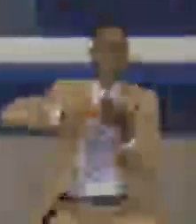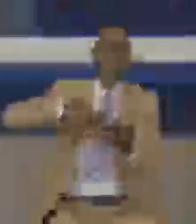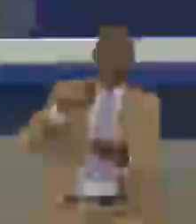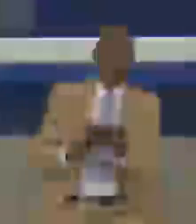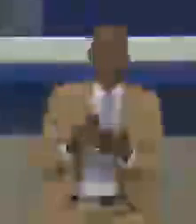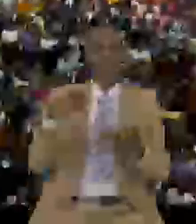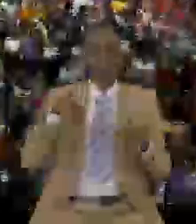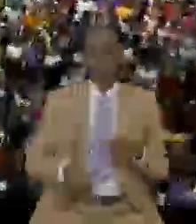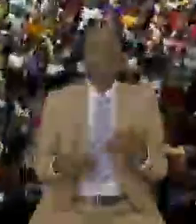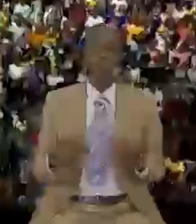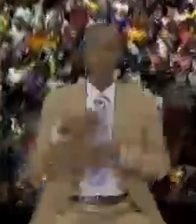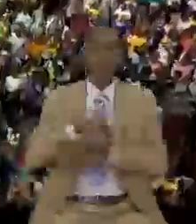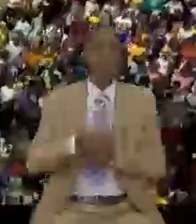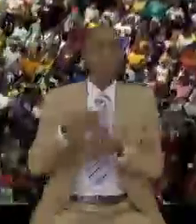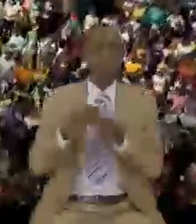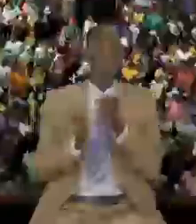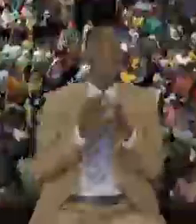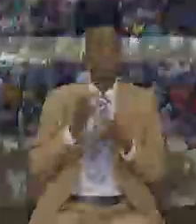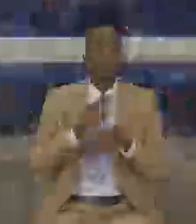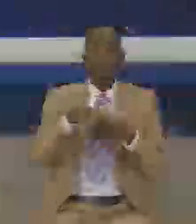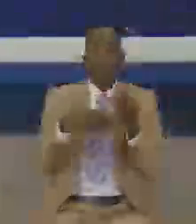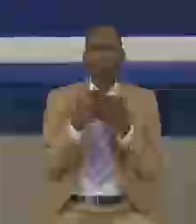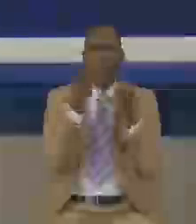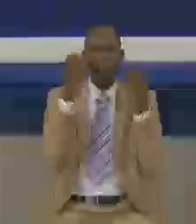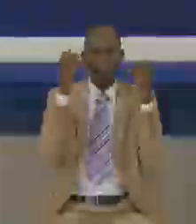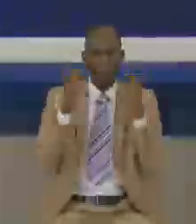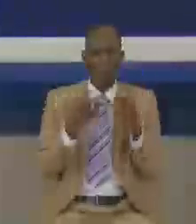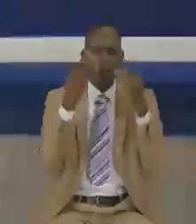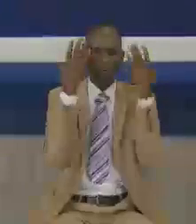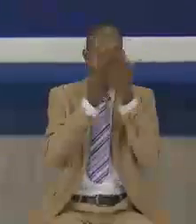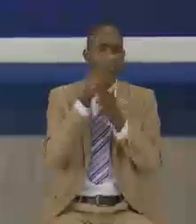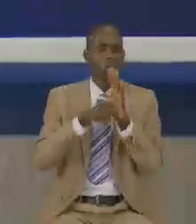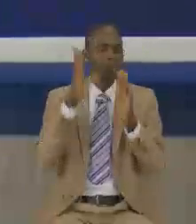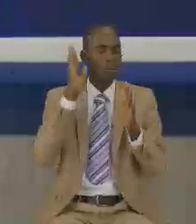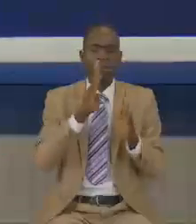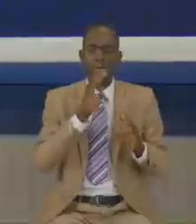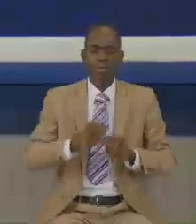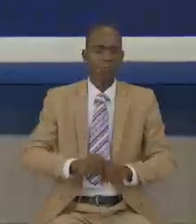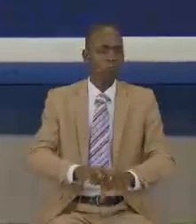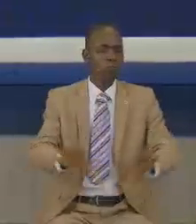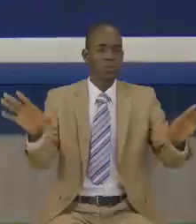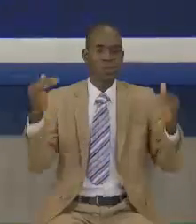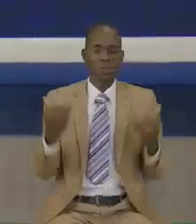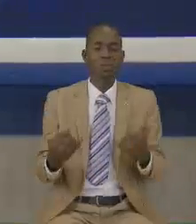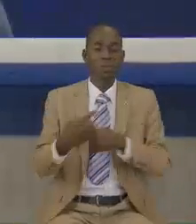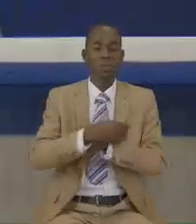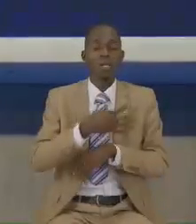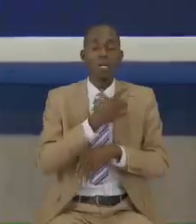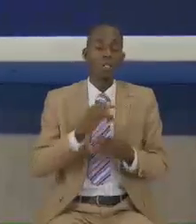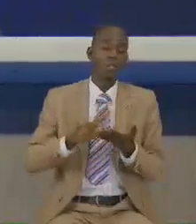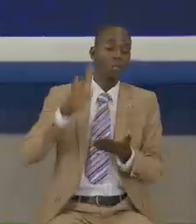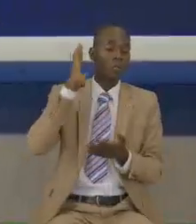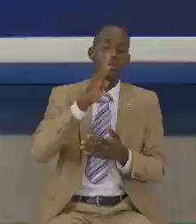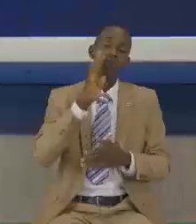today. All those powers of darkness will scatter today, and the glory will be yours, and